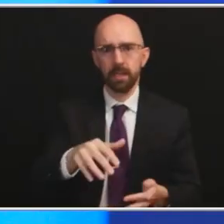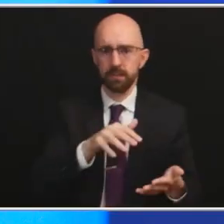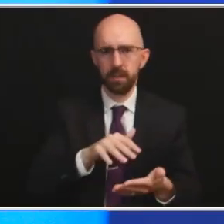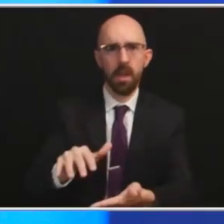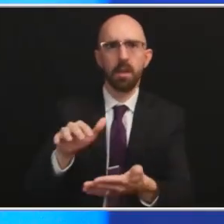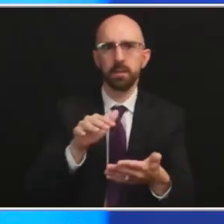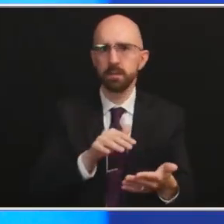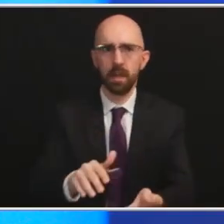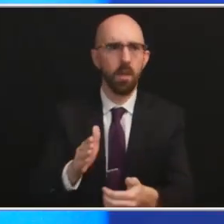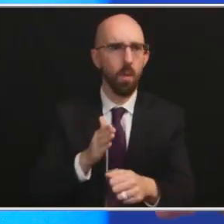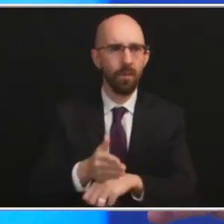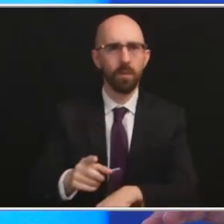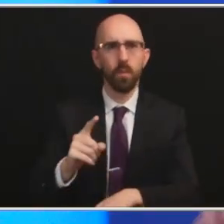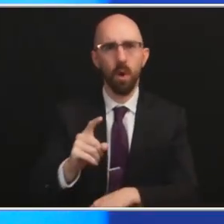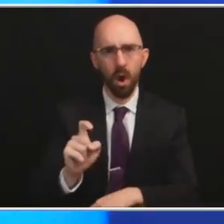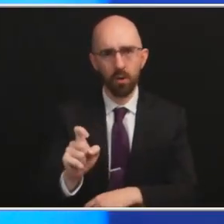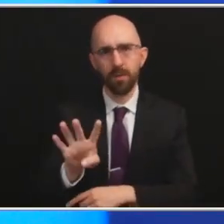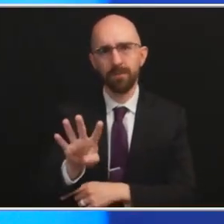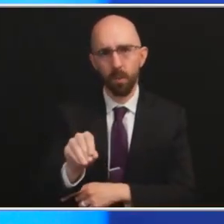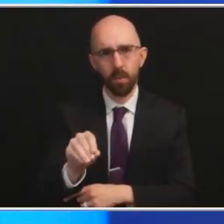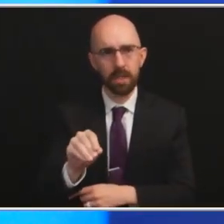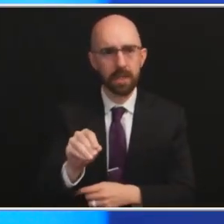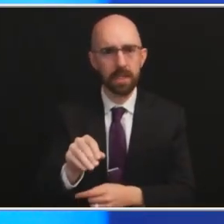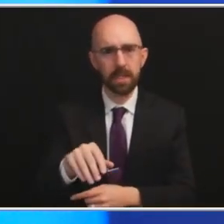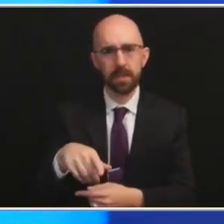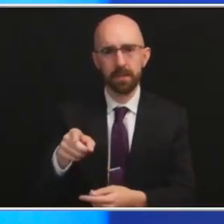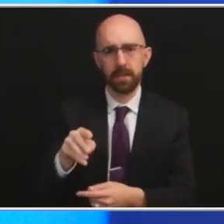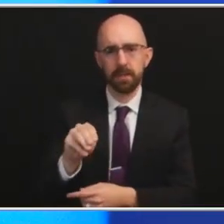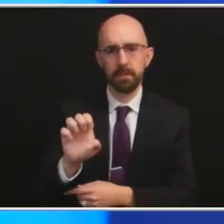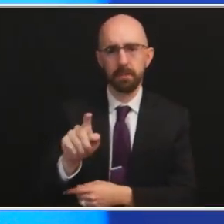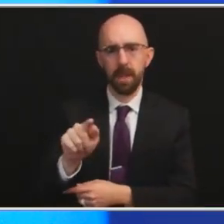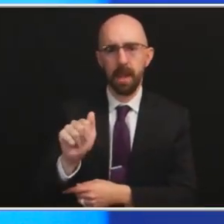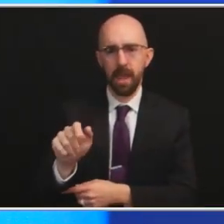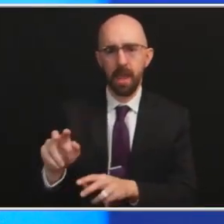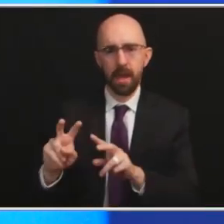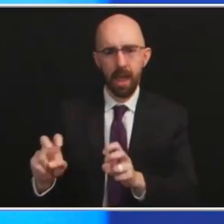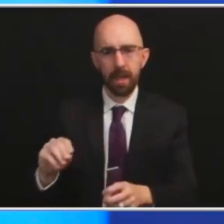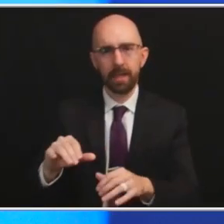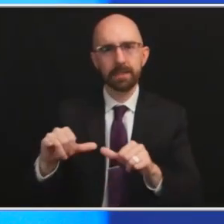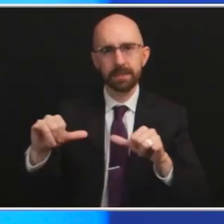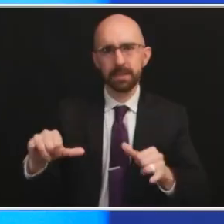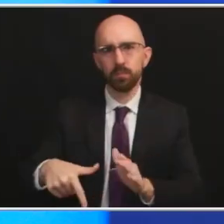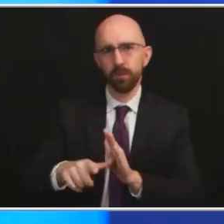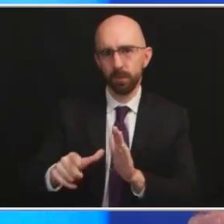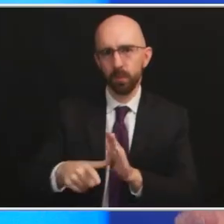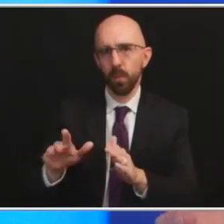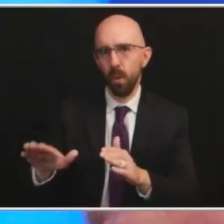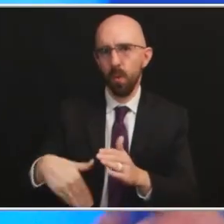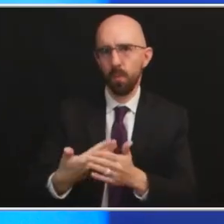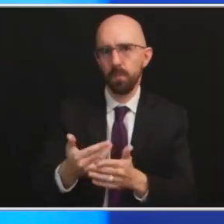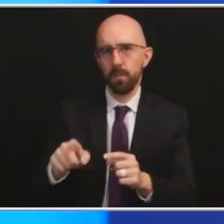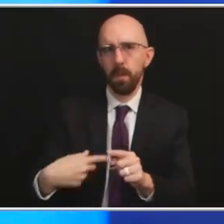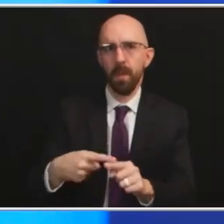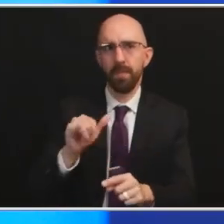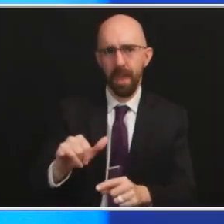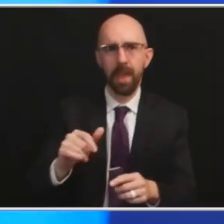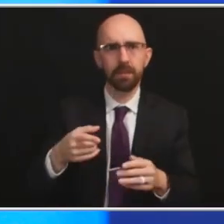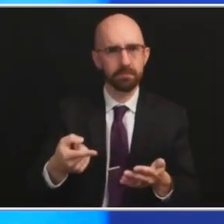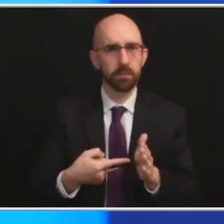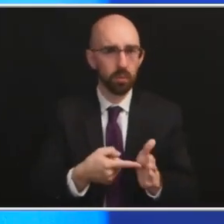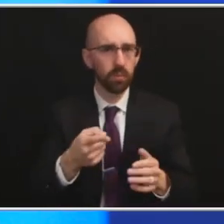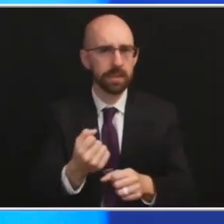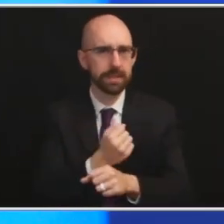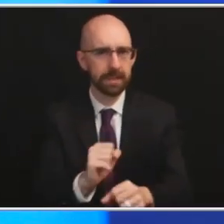over 140 meta-analysis and systematic reviews on it, indicating that it is a very safe substance. Back when I was